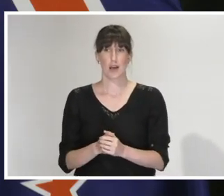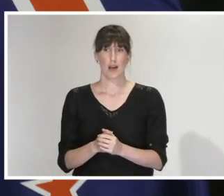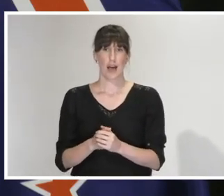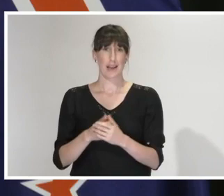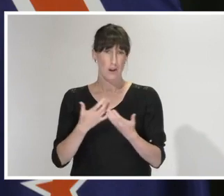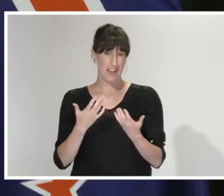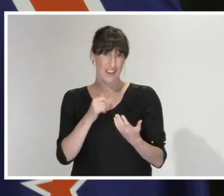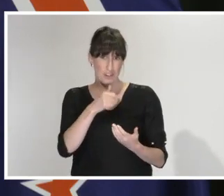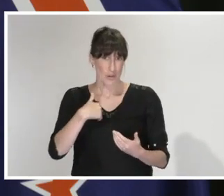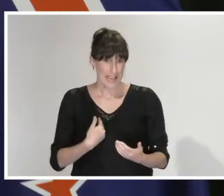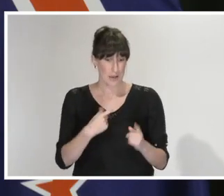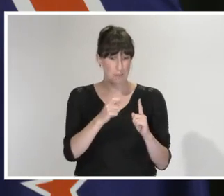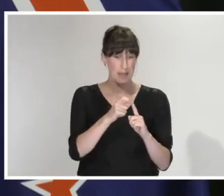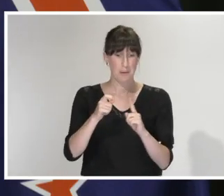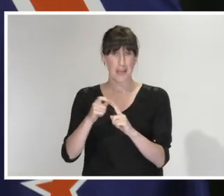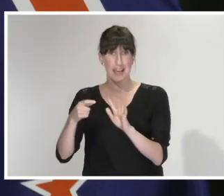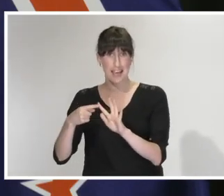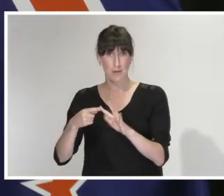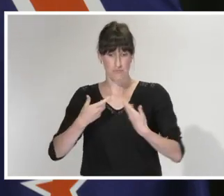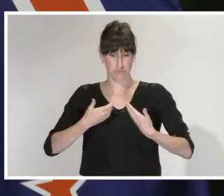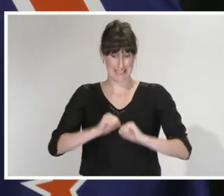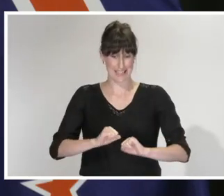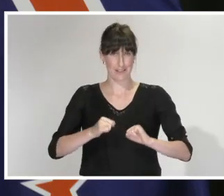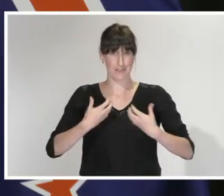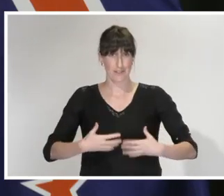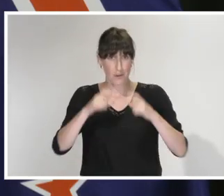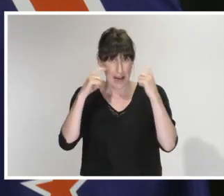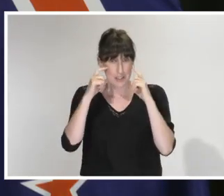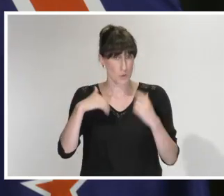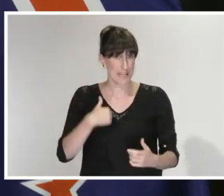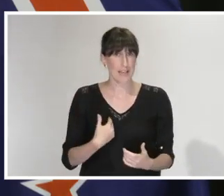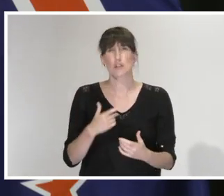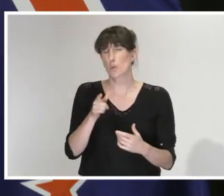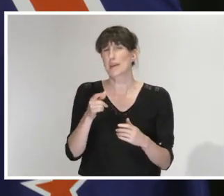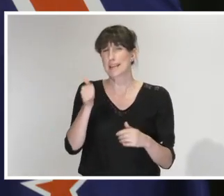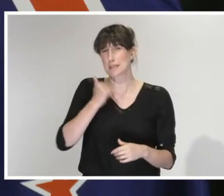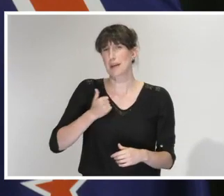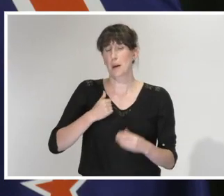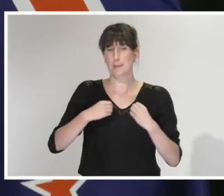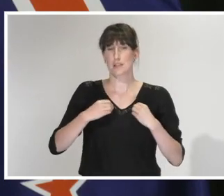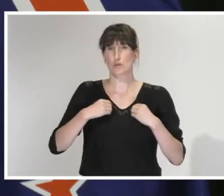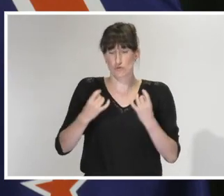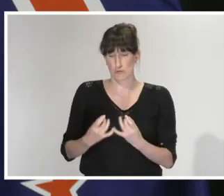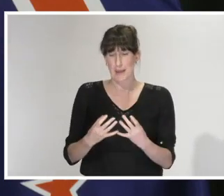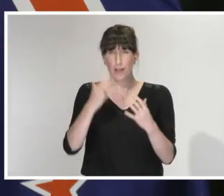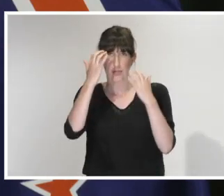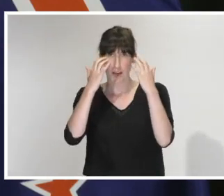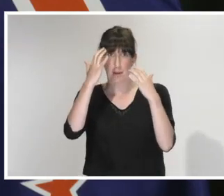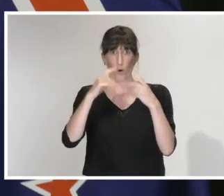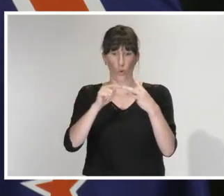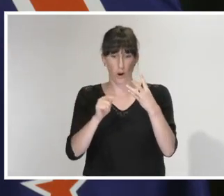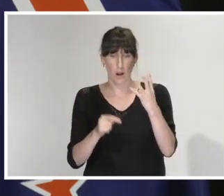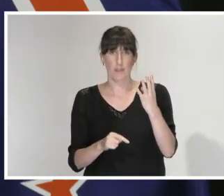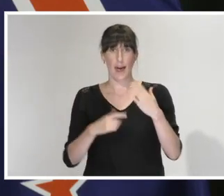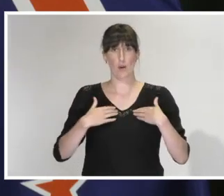work? Businesses can do that now and would really encourage them to do that. Do you expect all businesses to be able to operate under level 3?